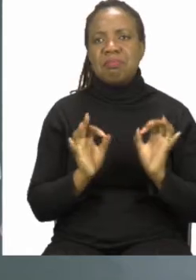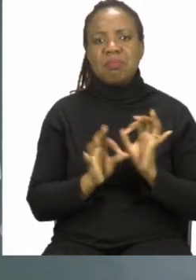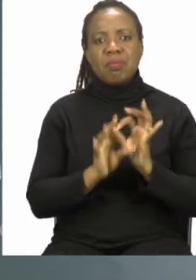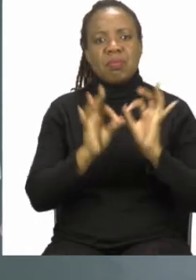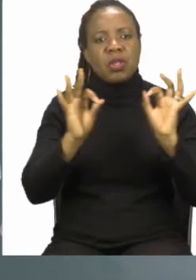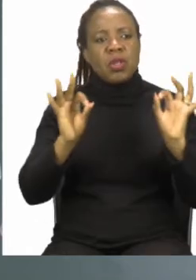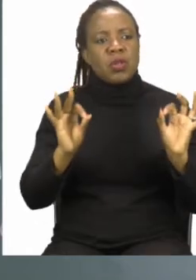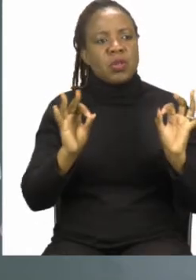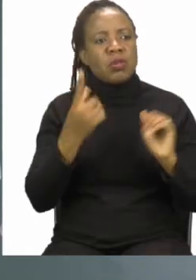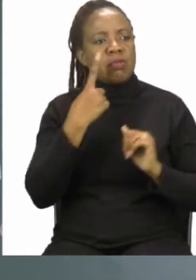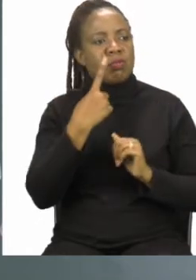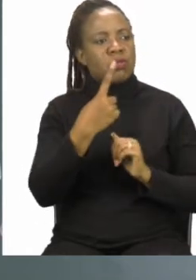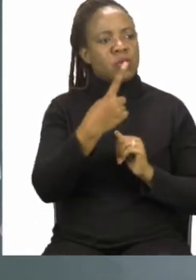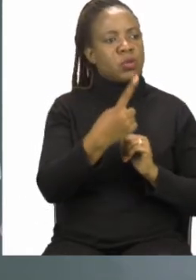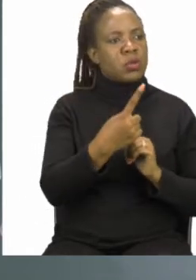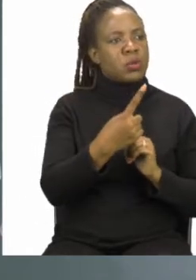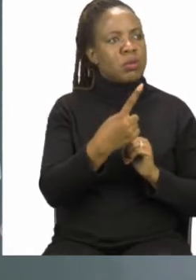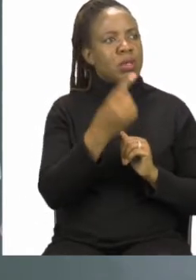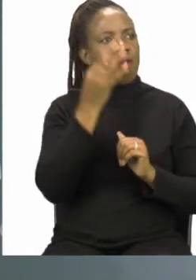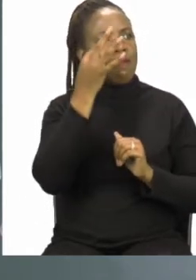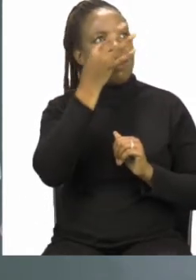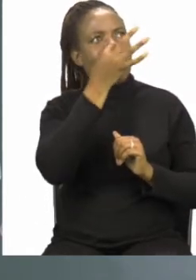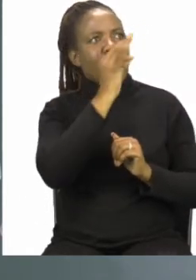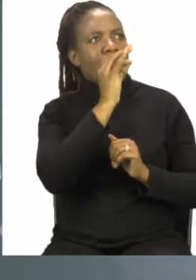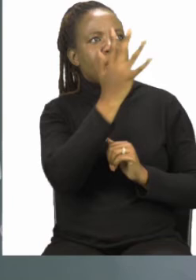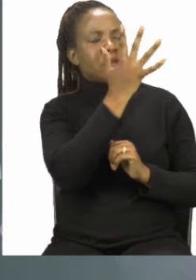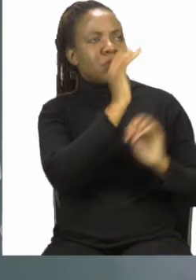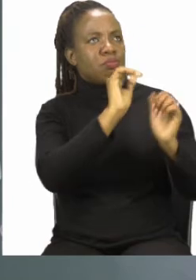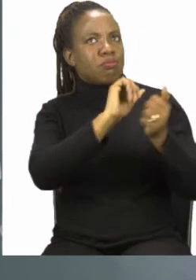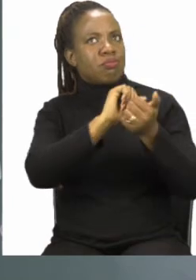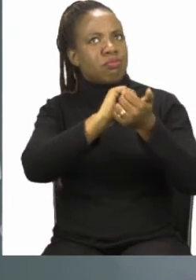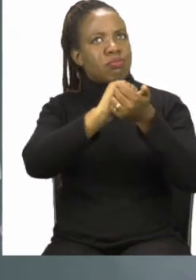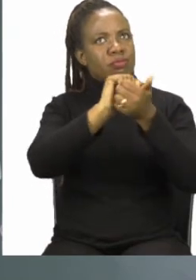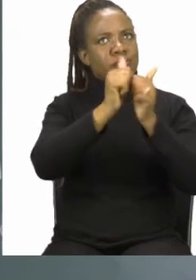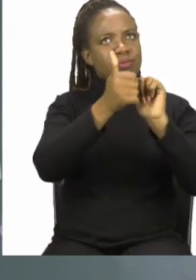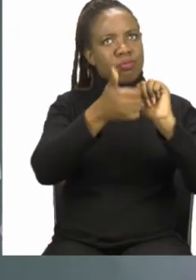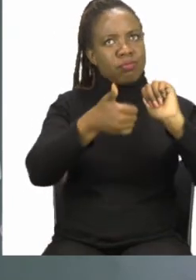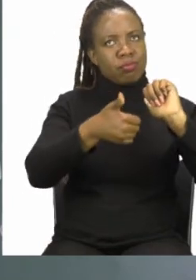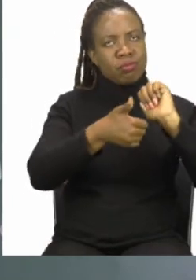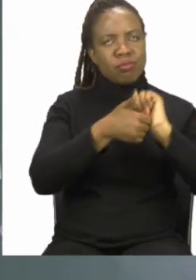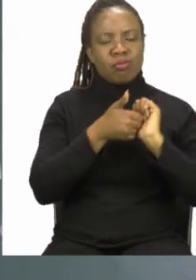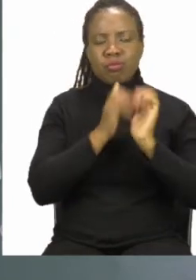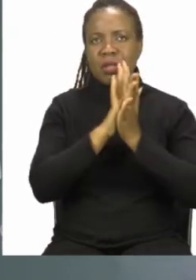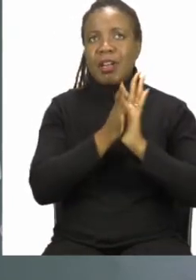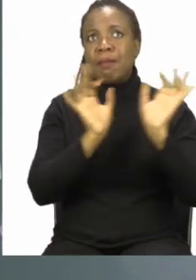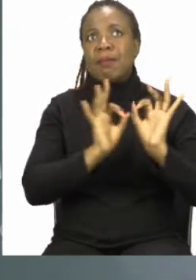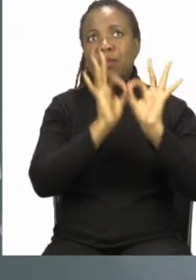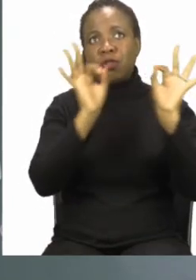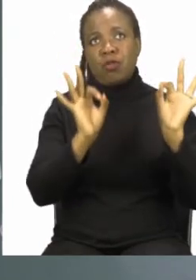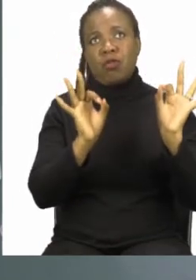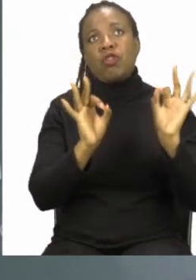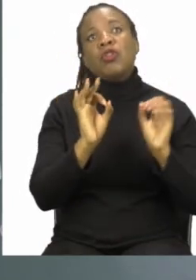their beautiful flowers blossom. So I have used the word blossom. Now, don't